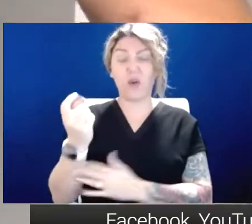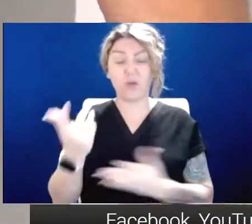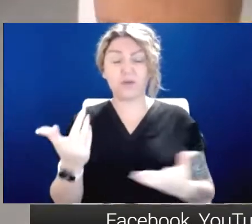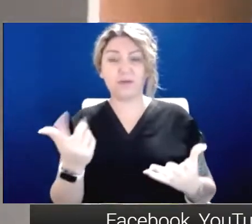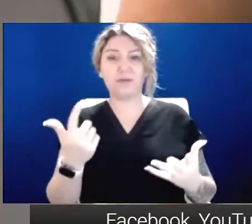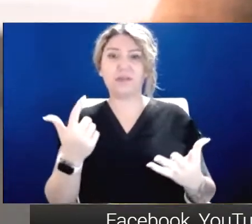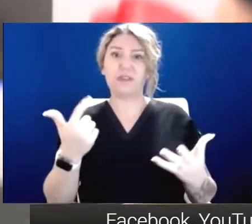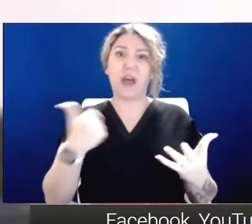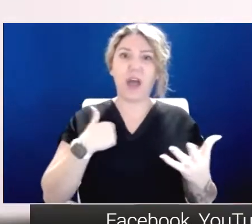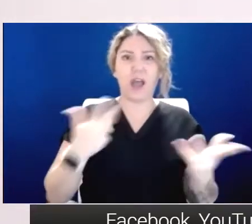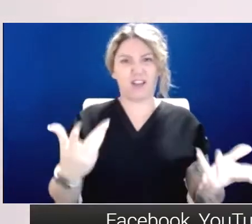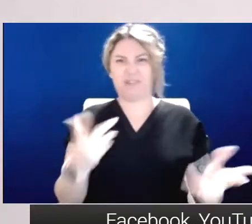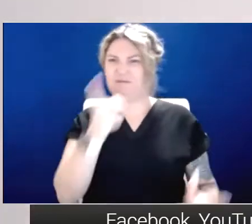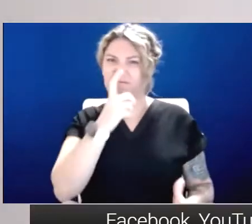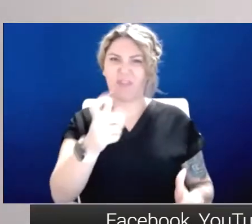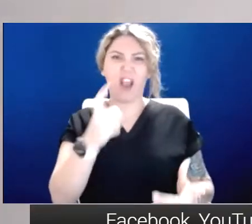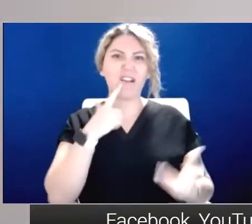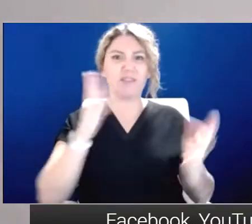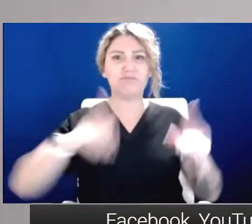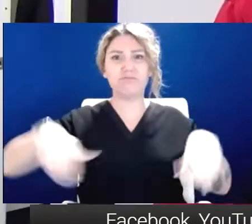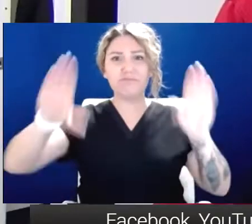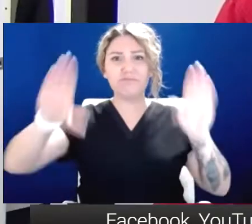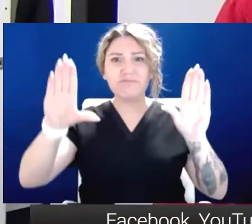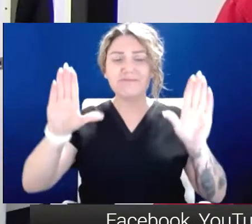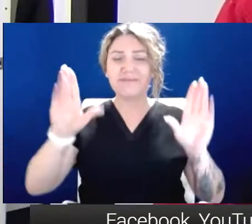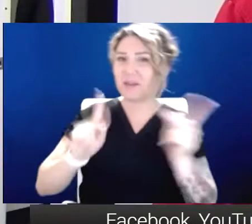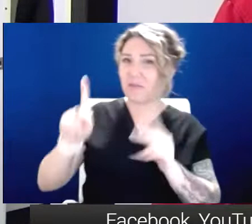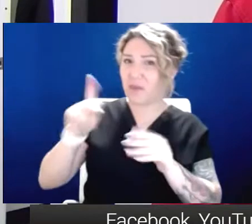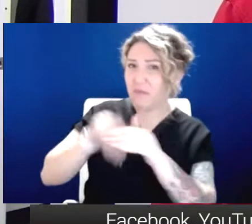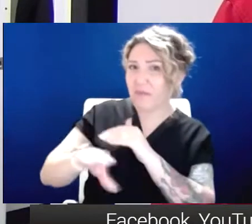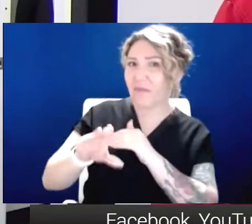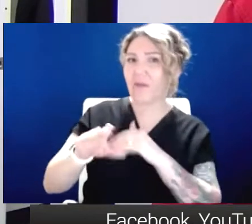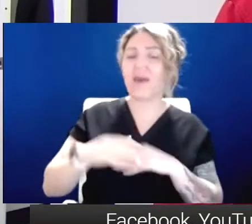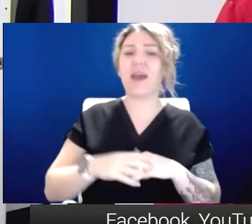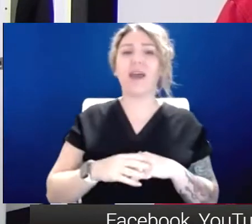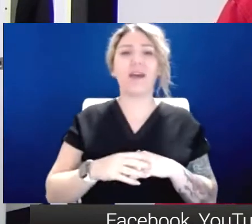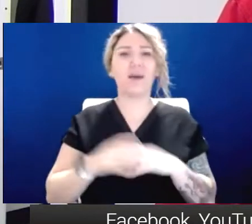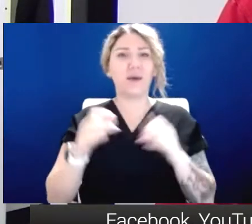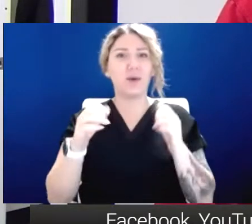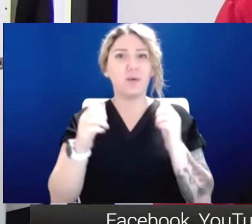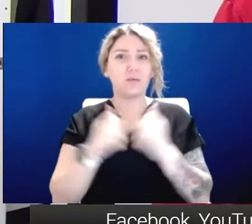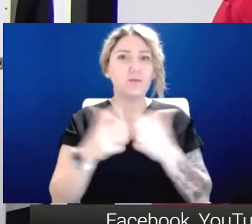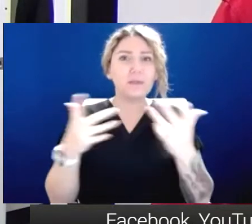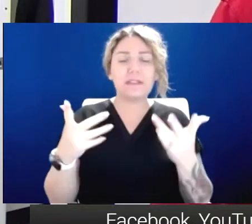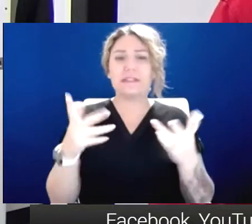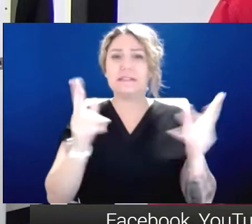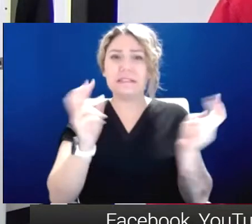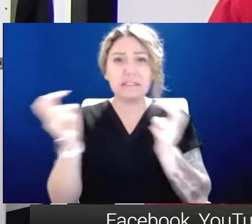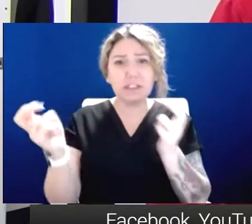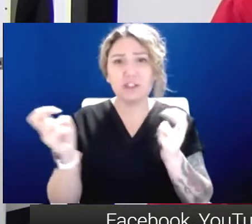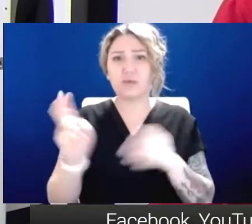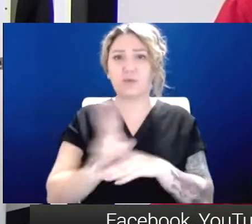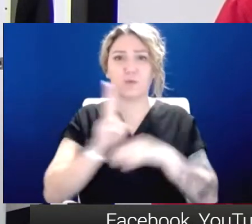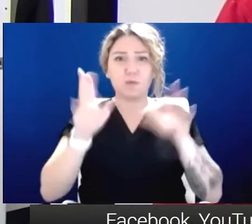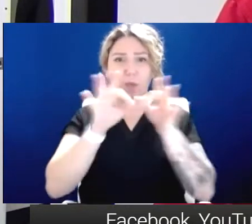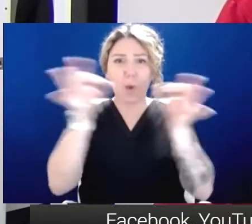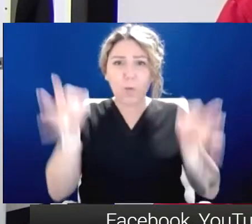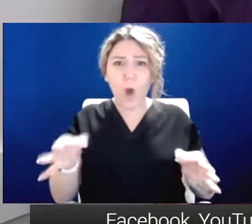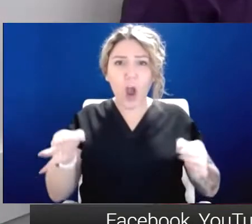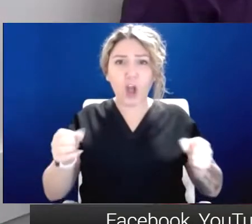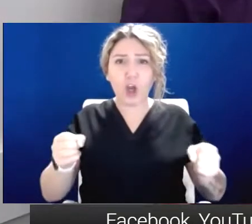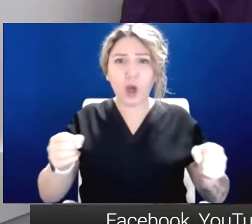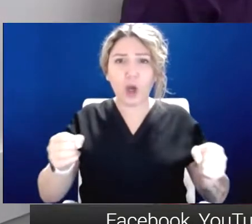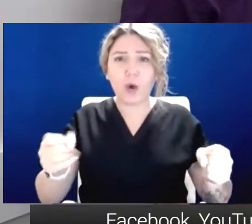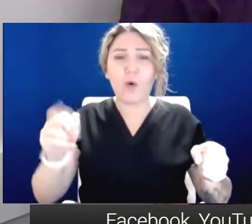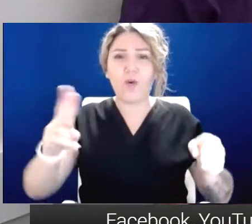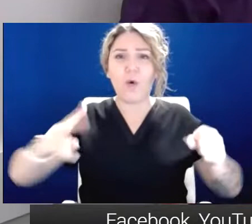fact I wasn't going to let it get the best of me. People come in and, with balance issues, using a walker or some other device,